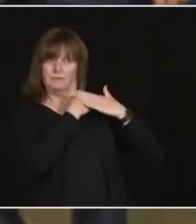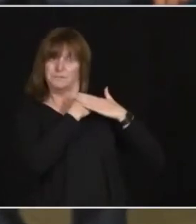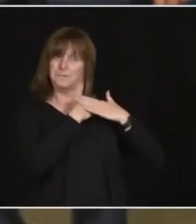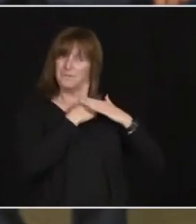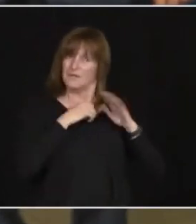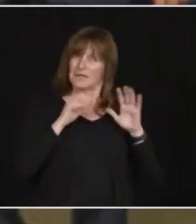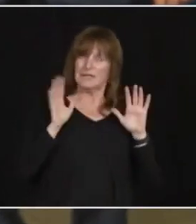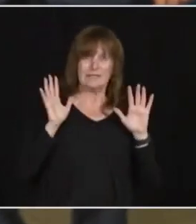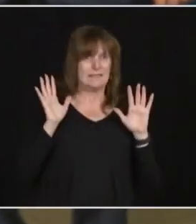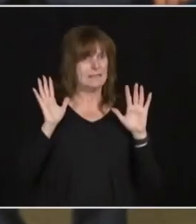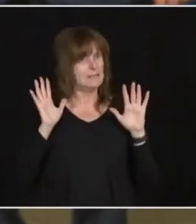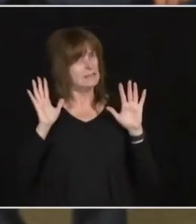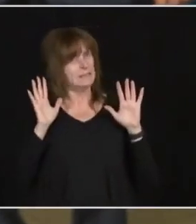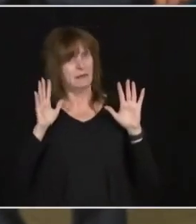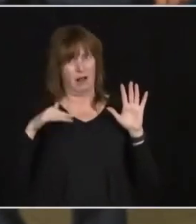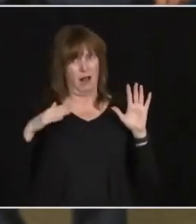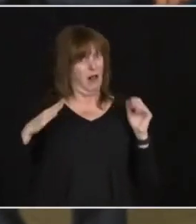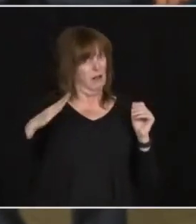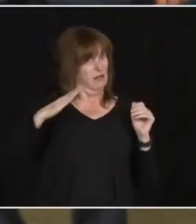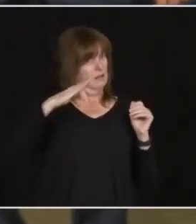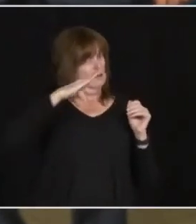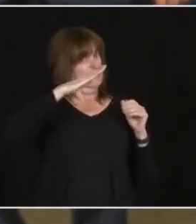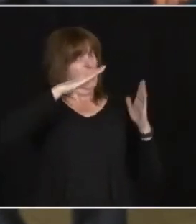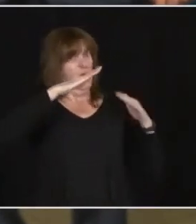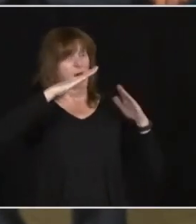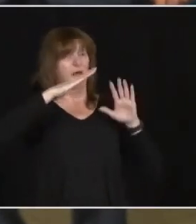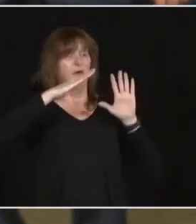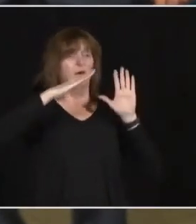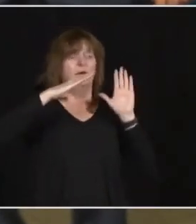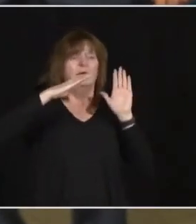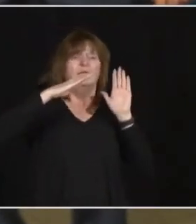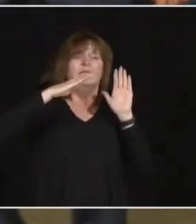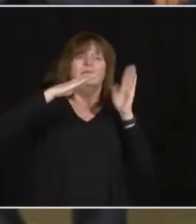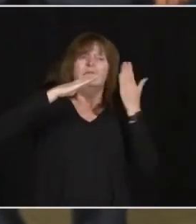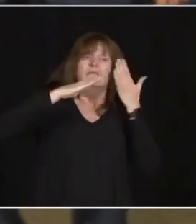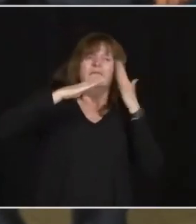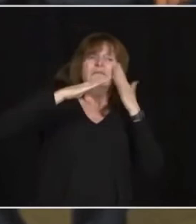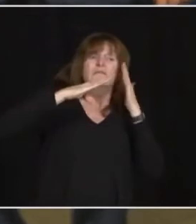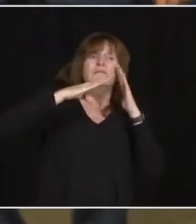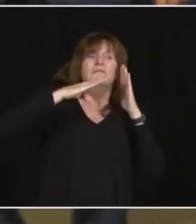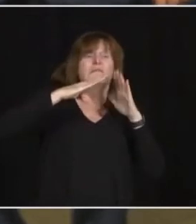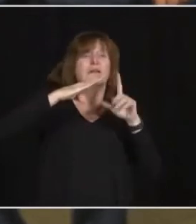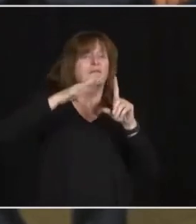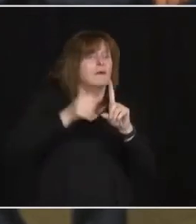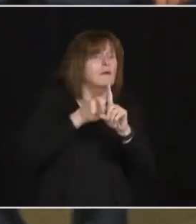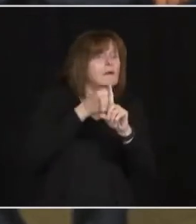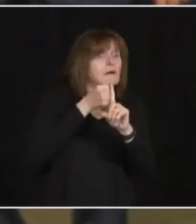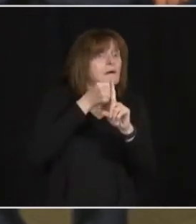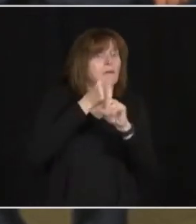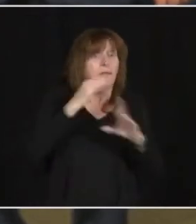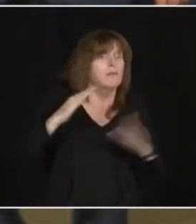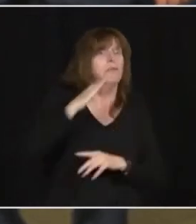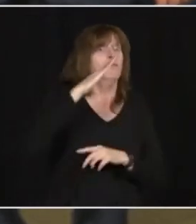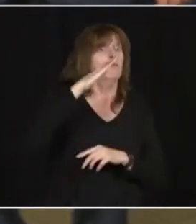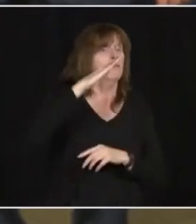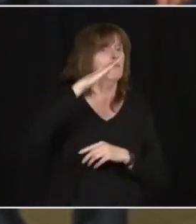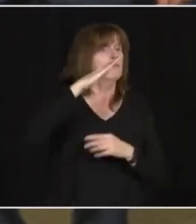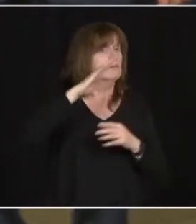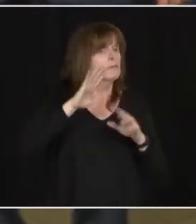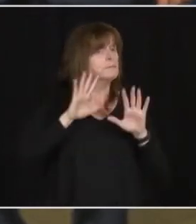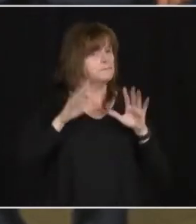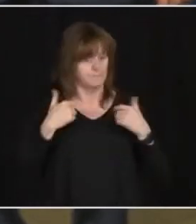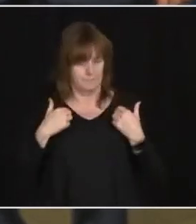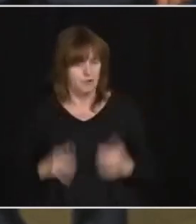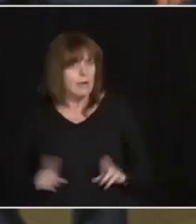ready, and to make sure that if we do have a number of patients, a significant increase in patients, that our hospitals will be able